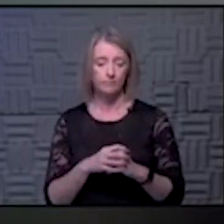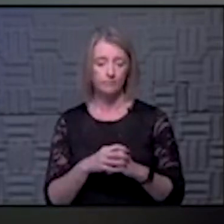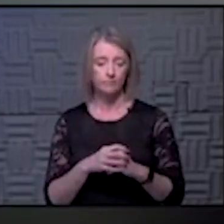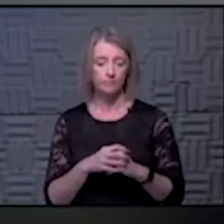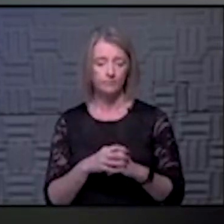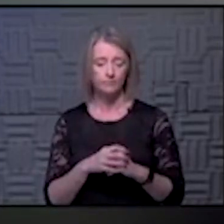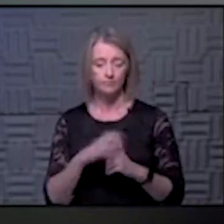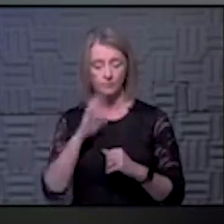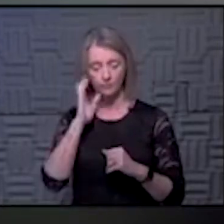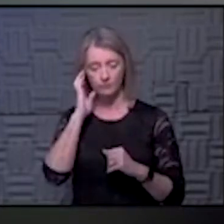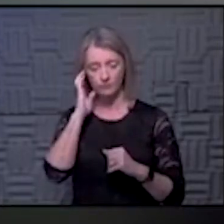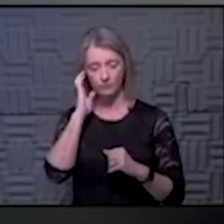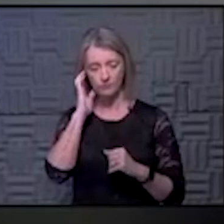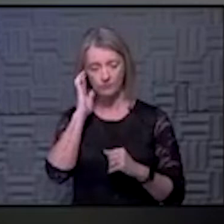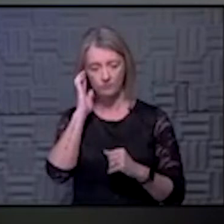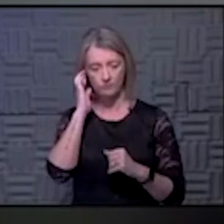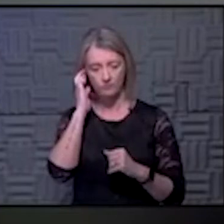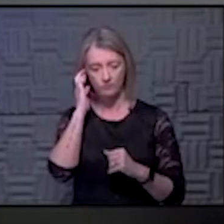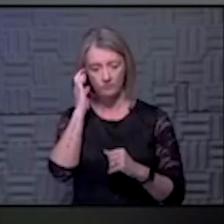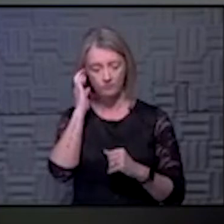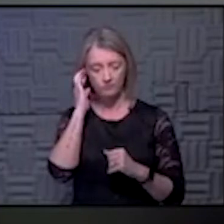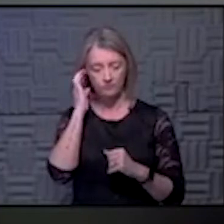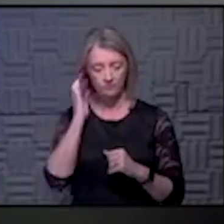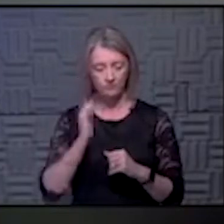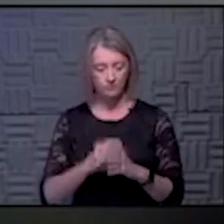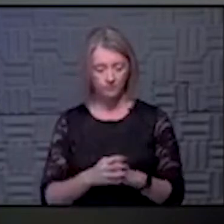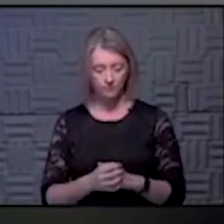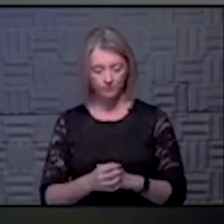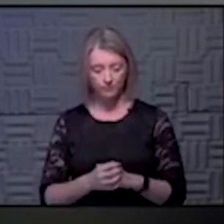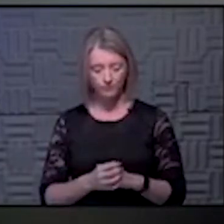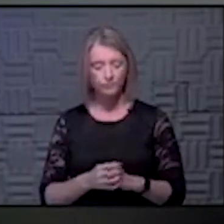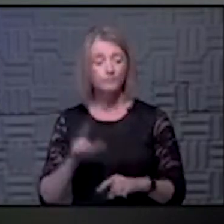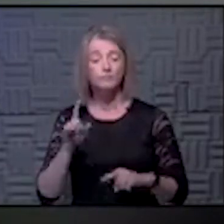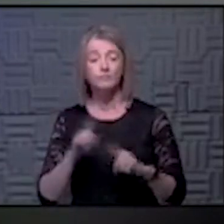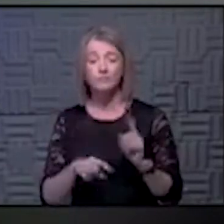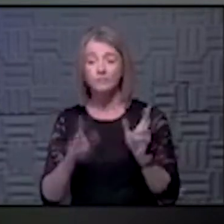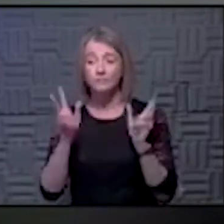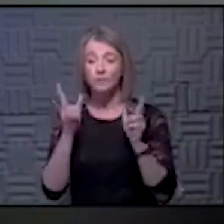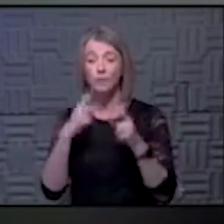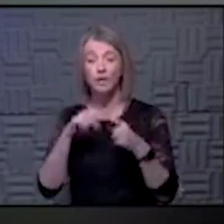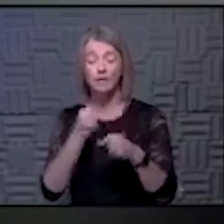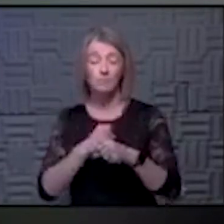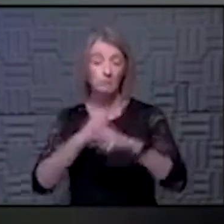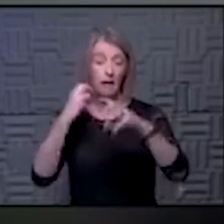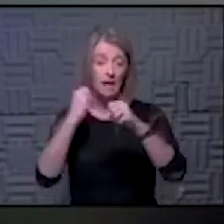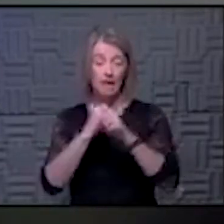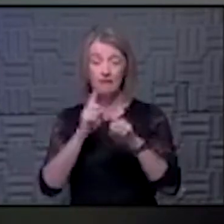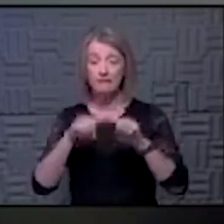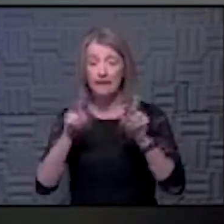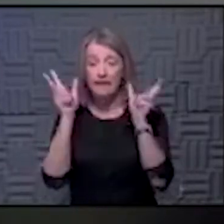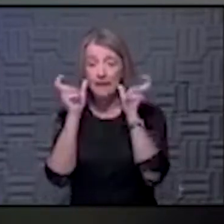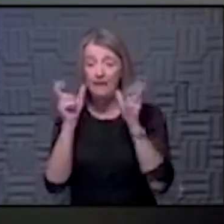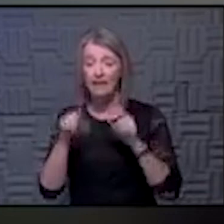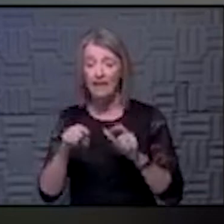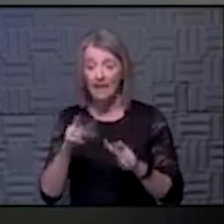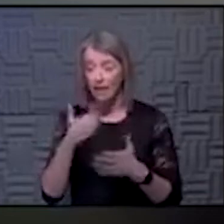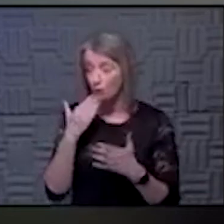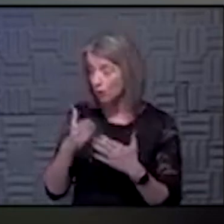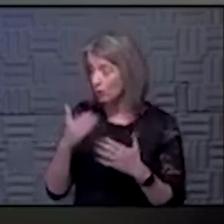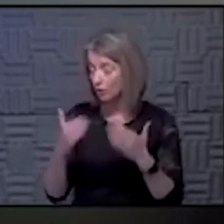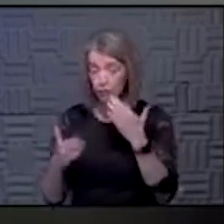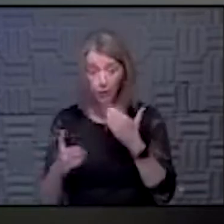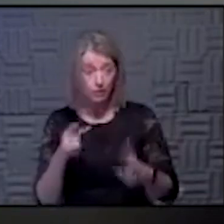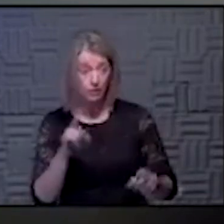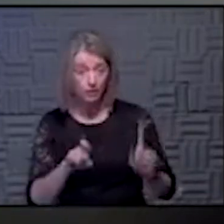dust flies up, and so you can't see, and your eardrums are blown out, and you can't hear. And everyone is reaching out to each other and saying, "Hey, are you good? Are you